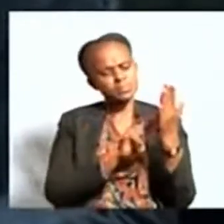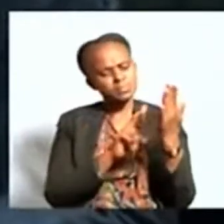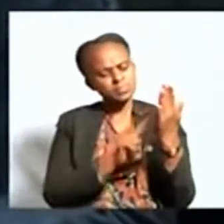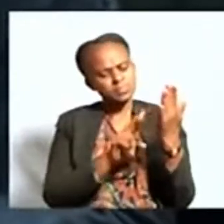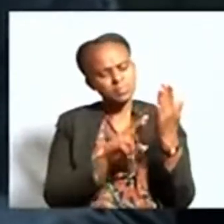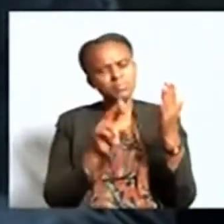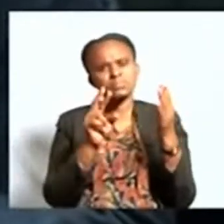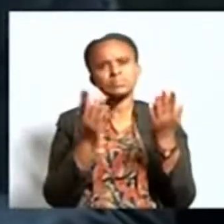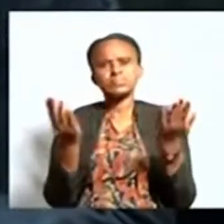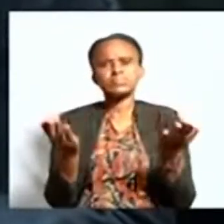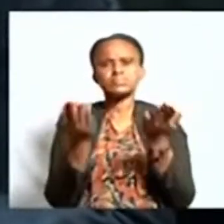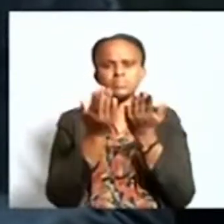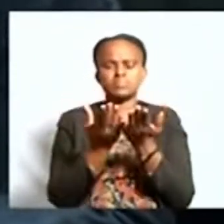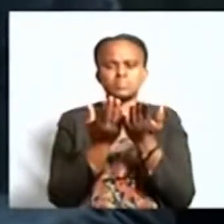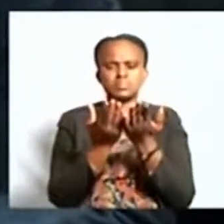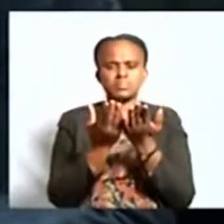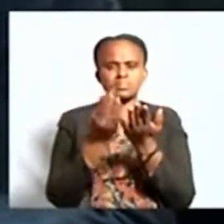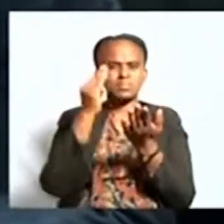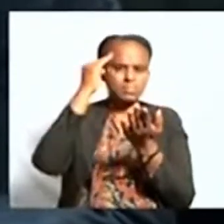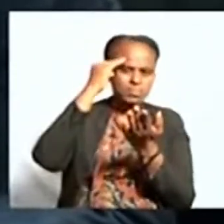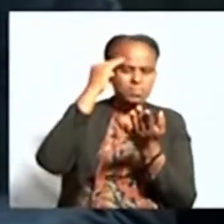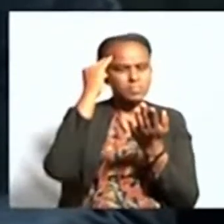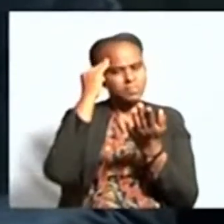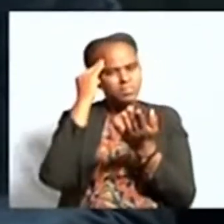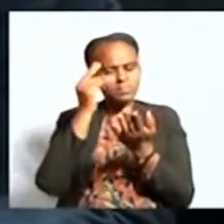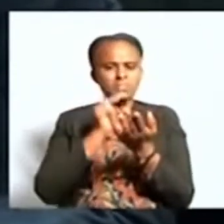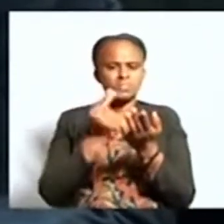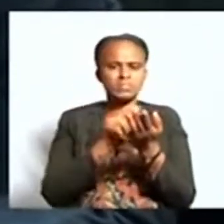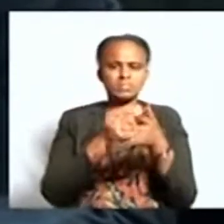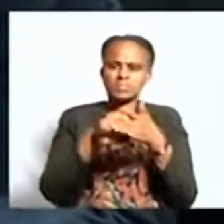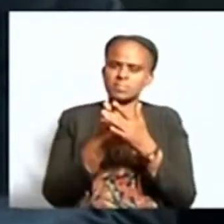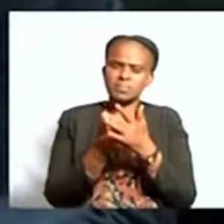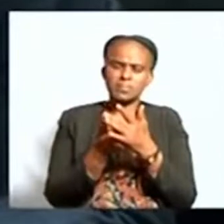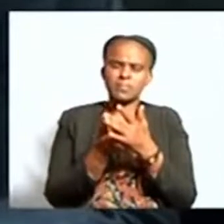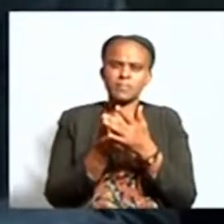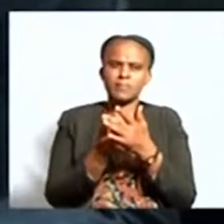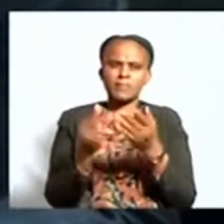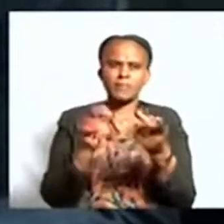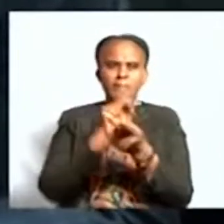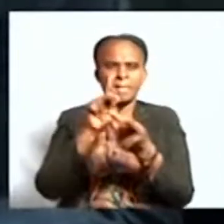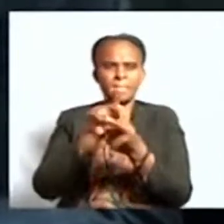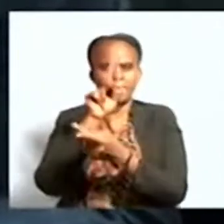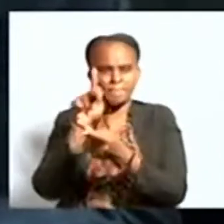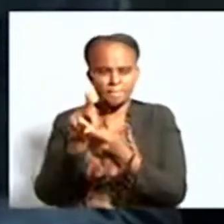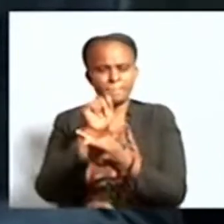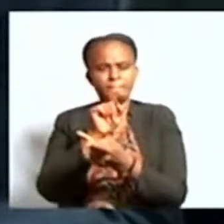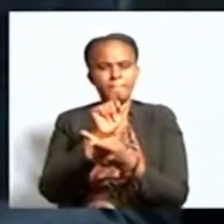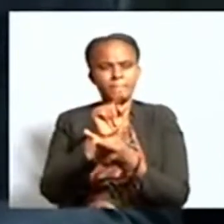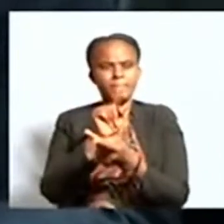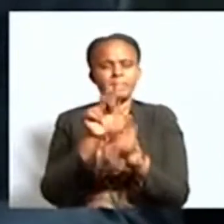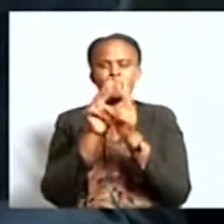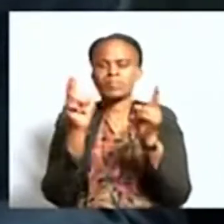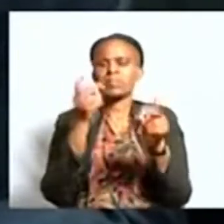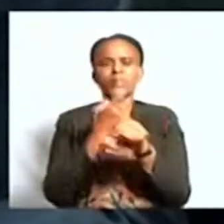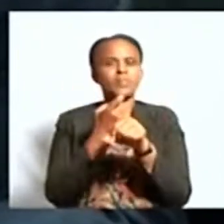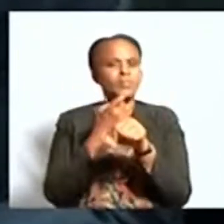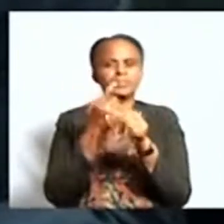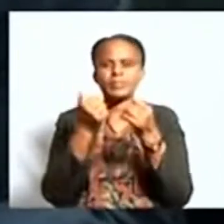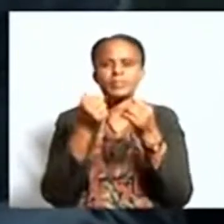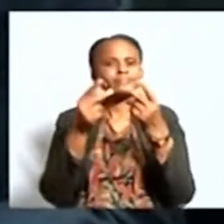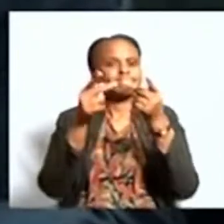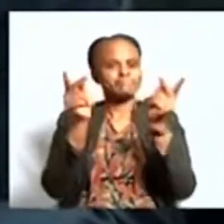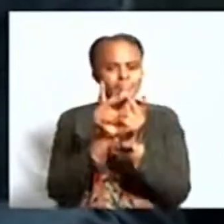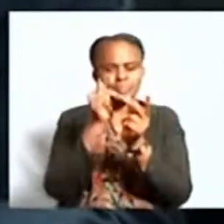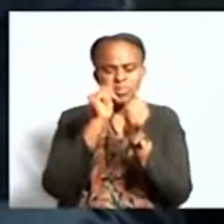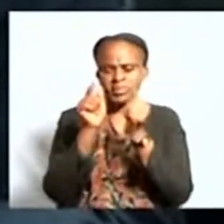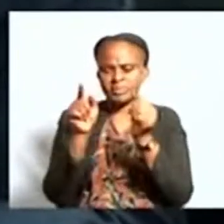the reconciliation to ascertain as to how accurate it is. So it's very difficult to get that position